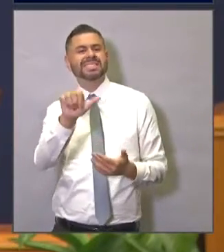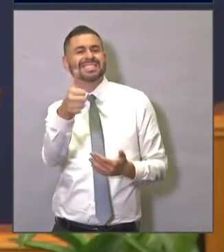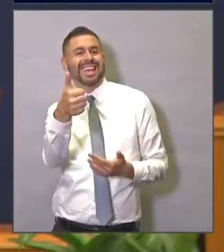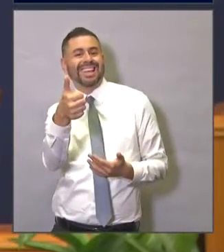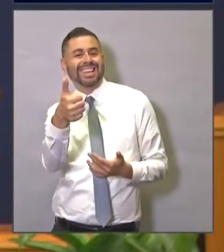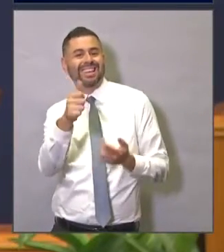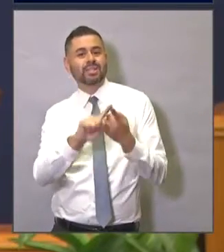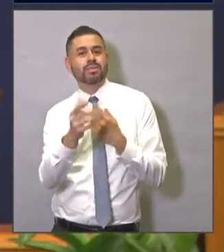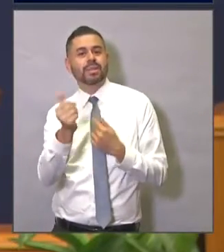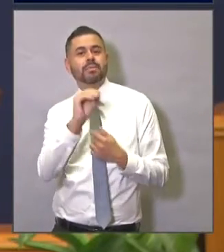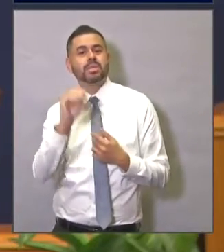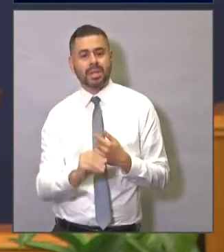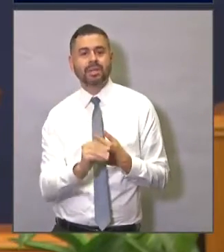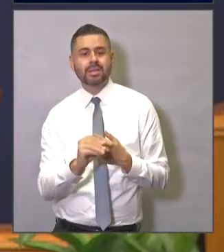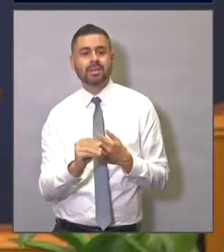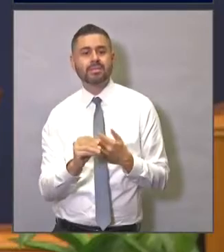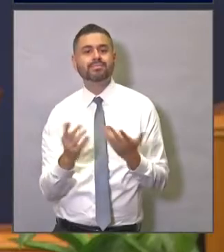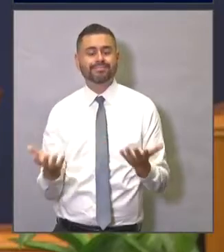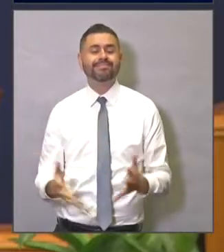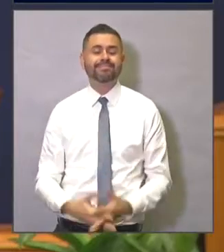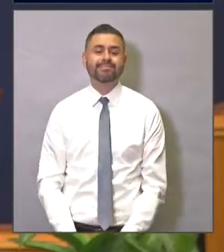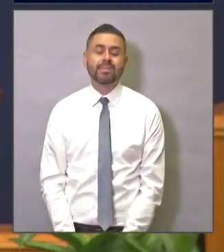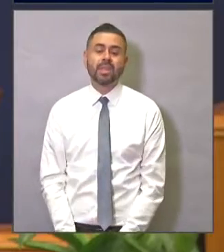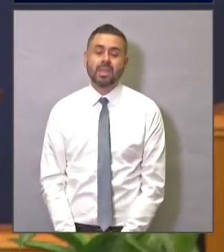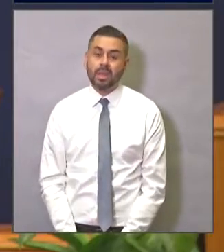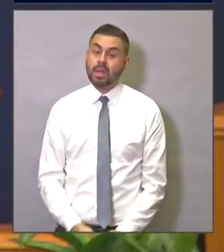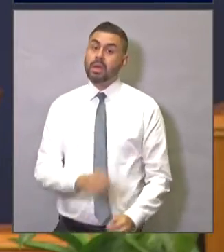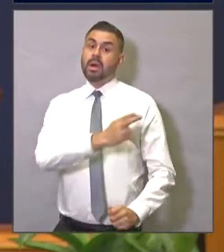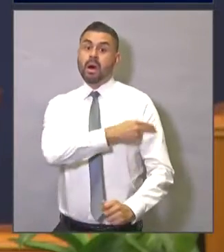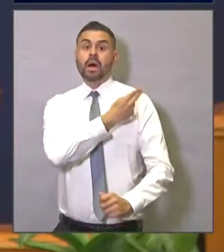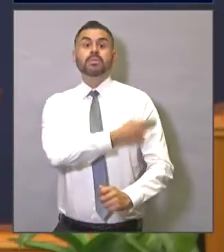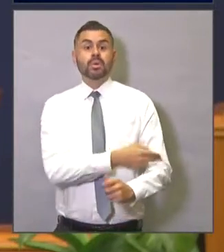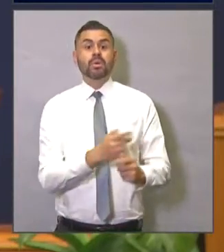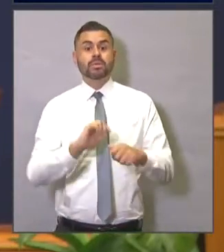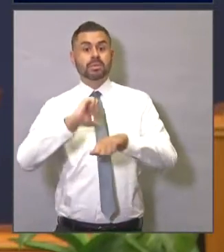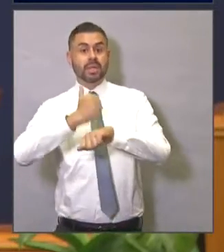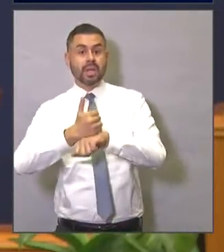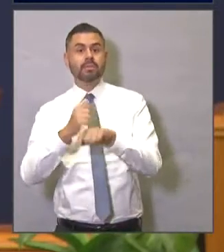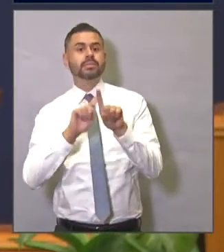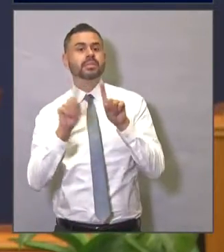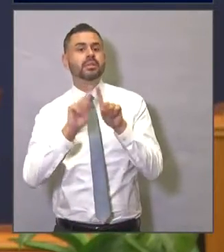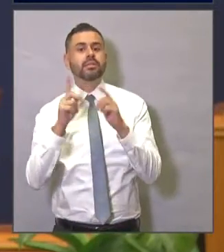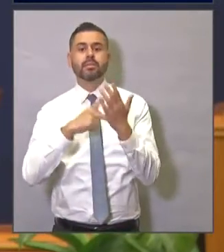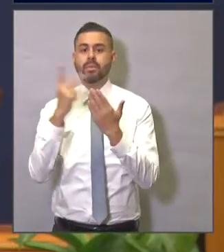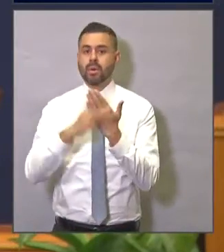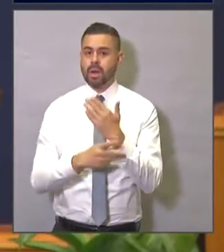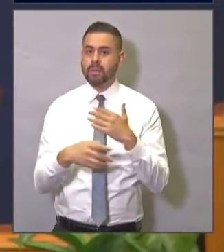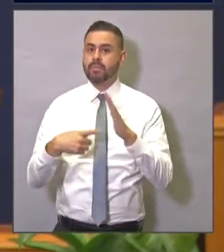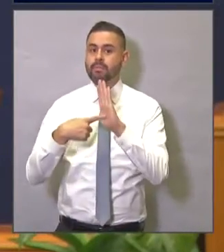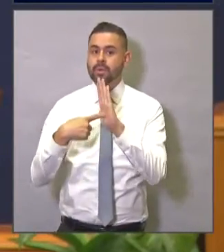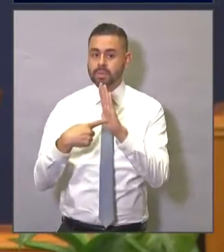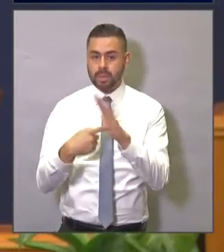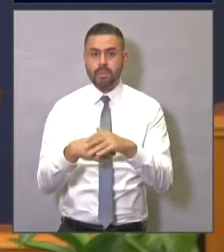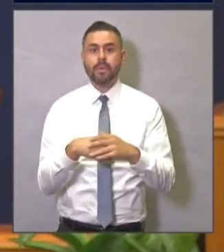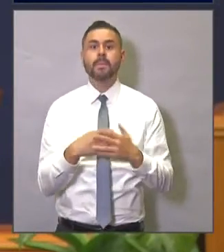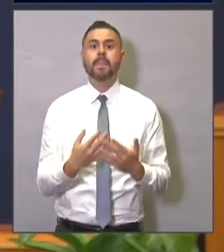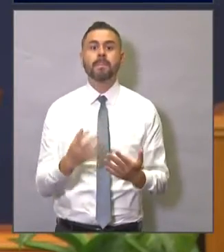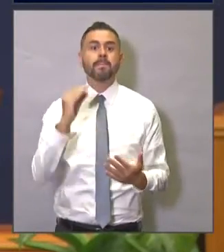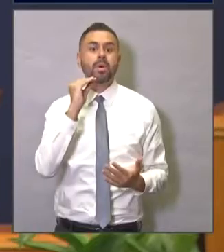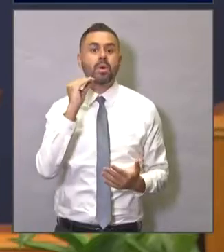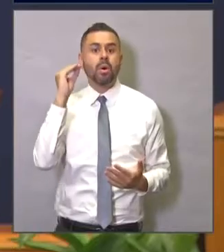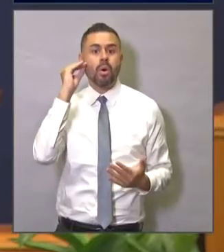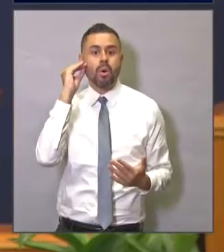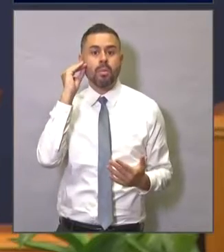to 15%. Hospitals can also implement other programs. This includes initiatives such as the home